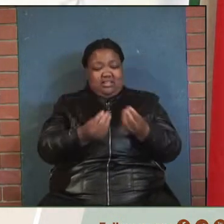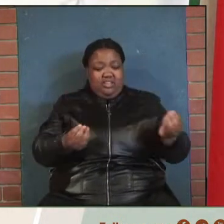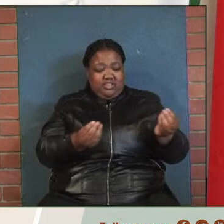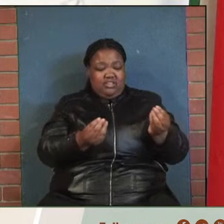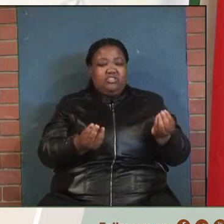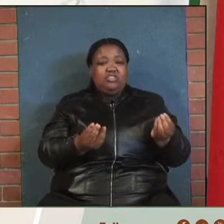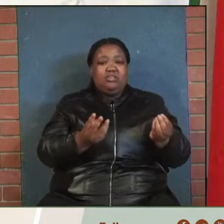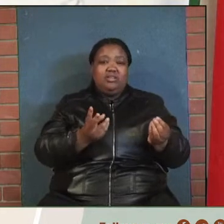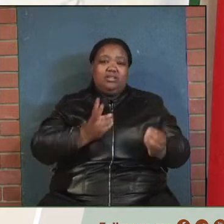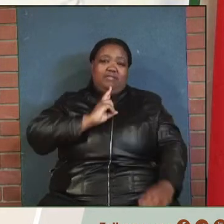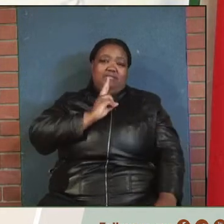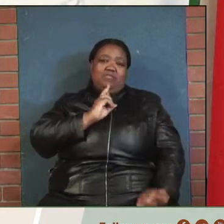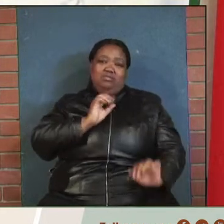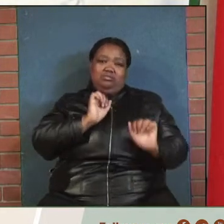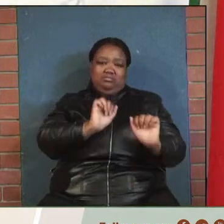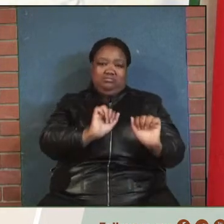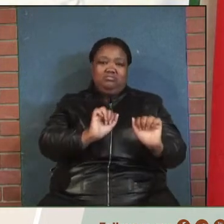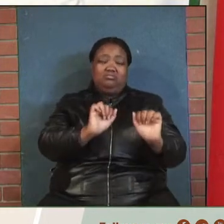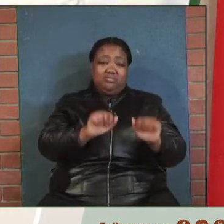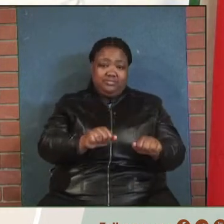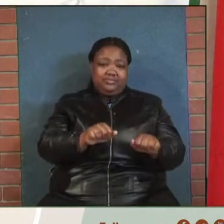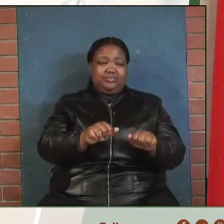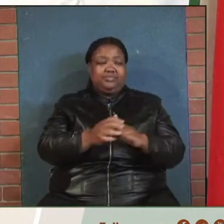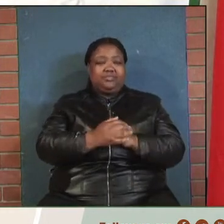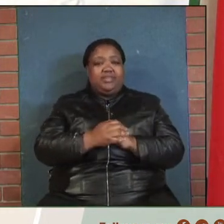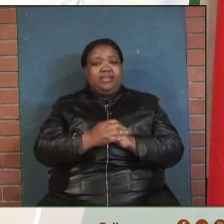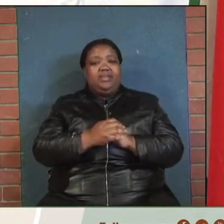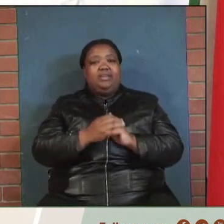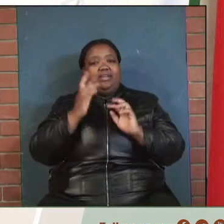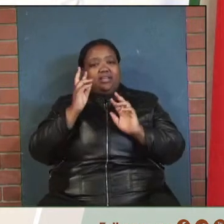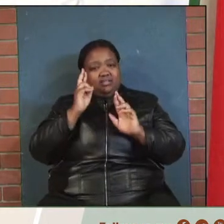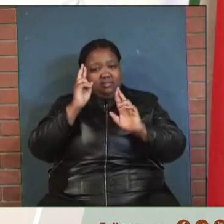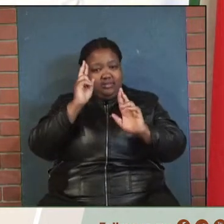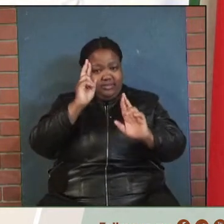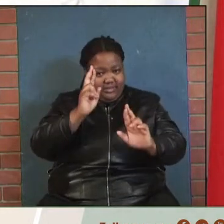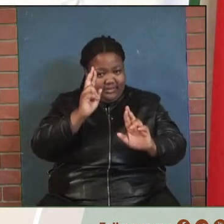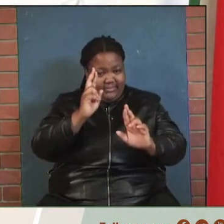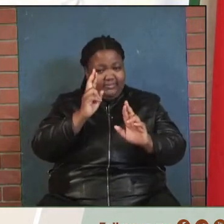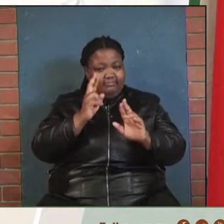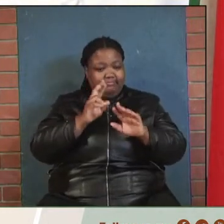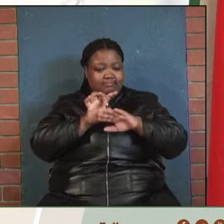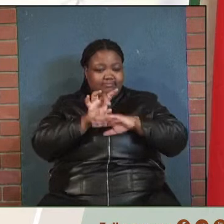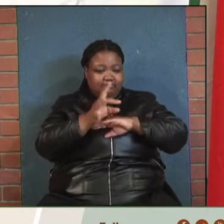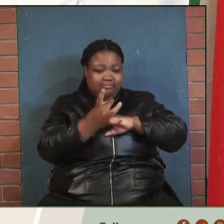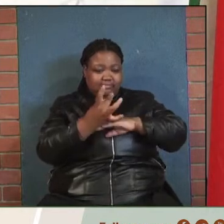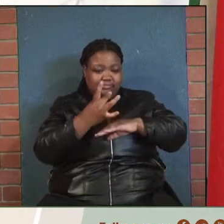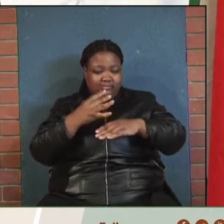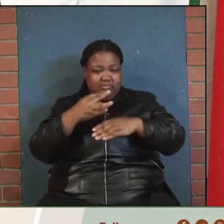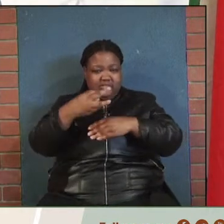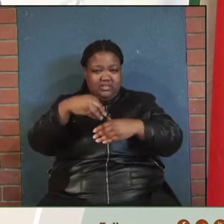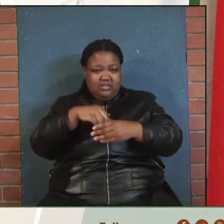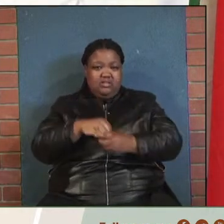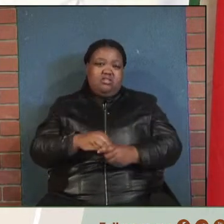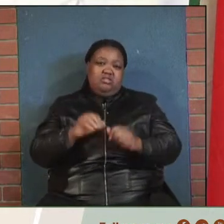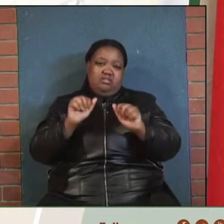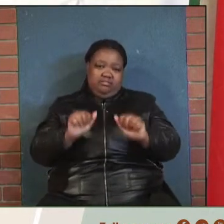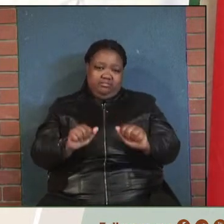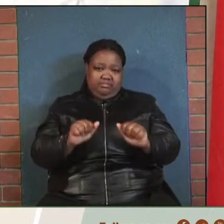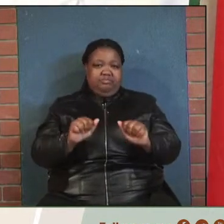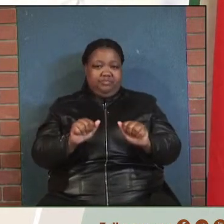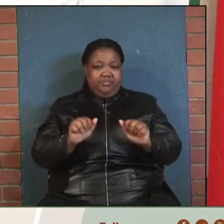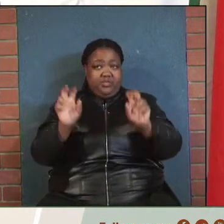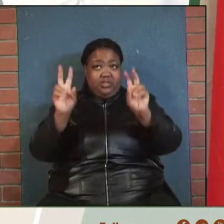South Africa, be they respected and consulted in matters that affect their future.